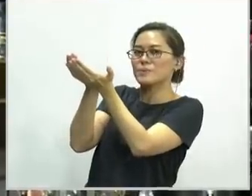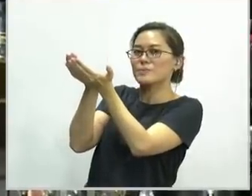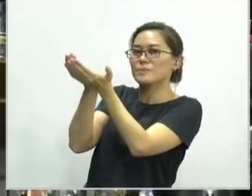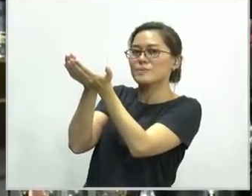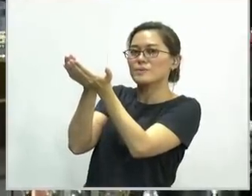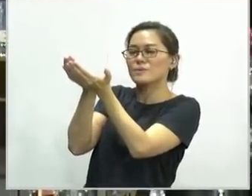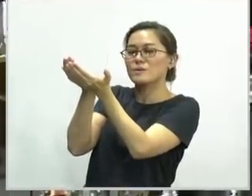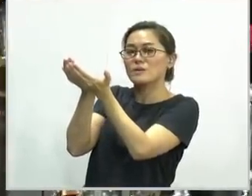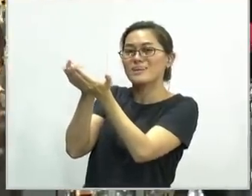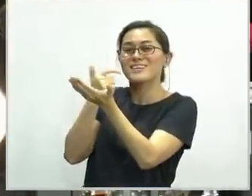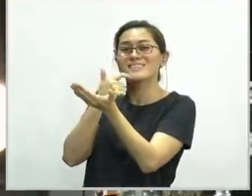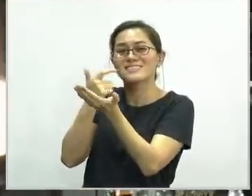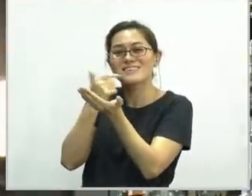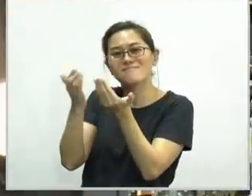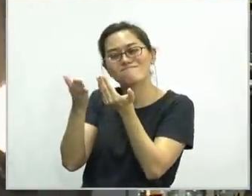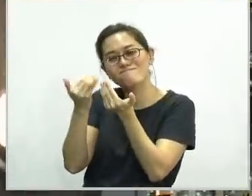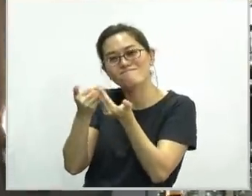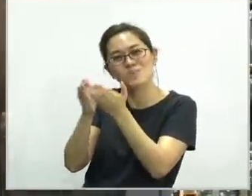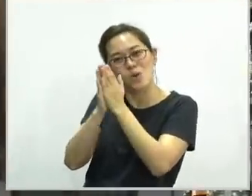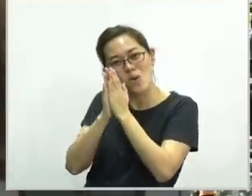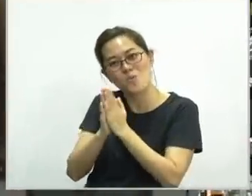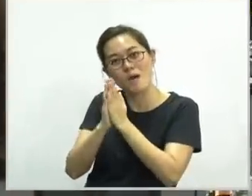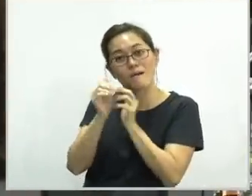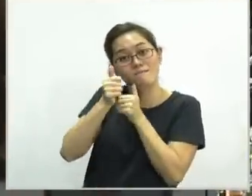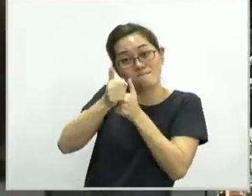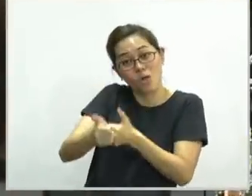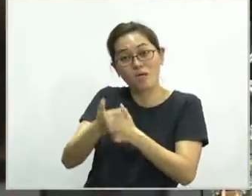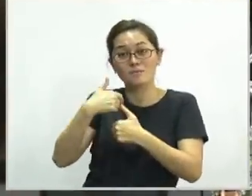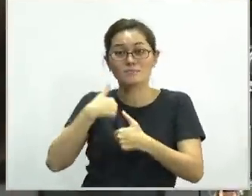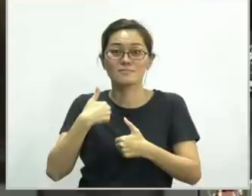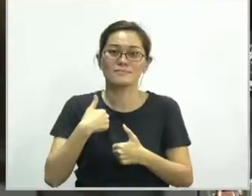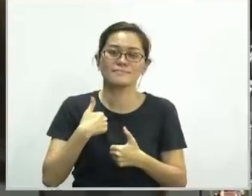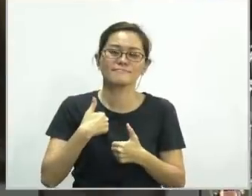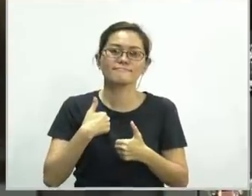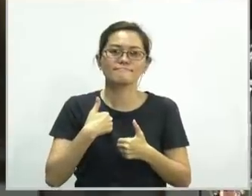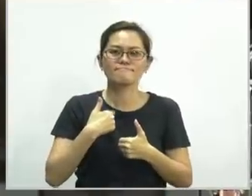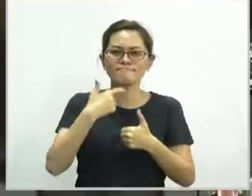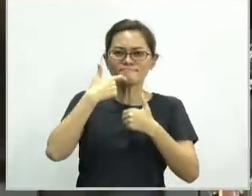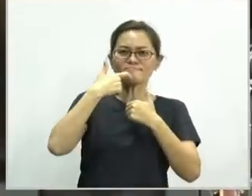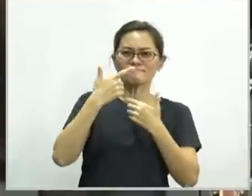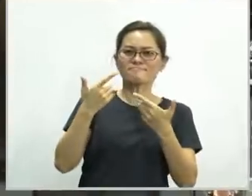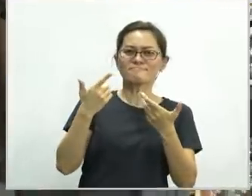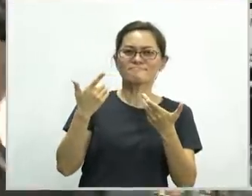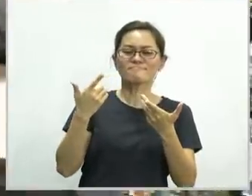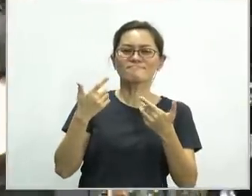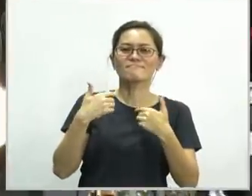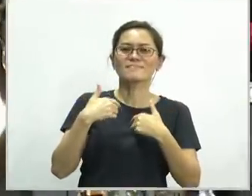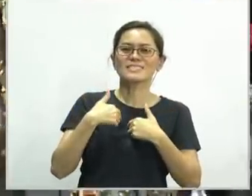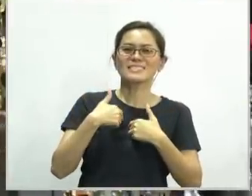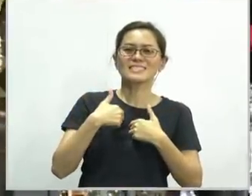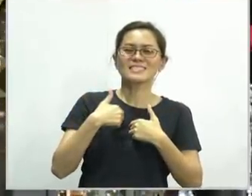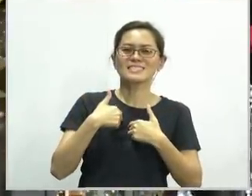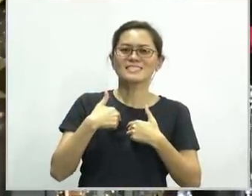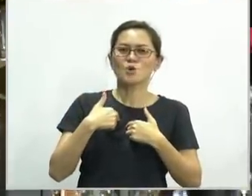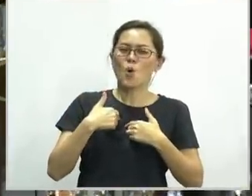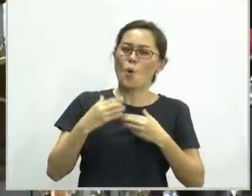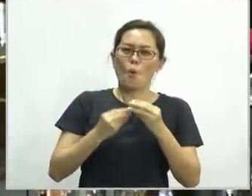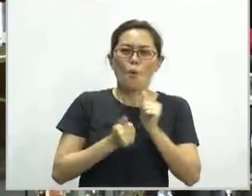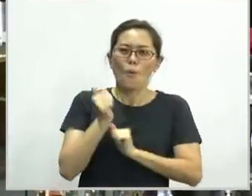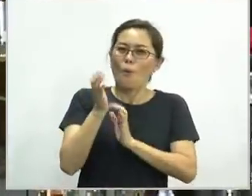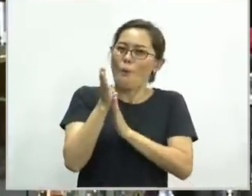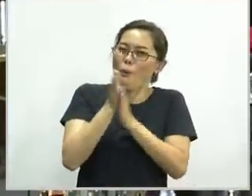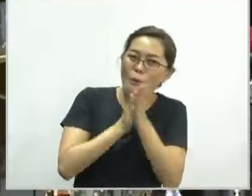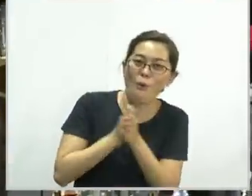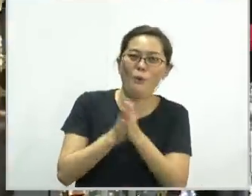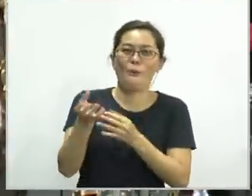And would you say this simple prayer after me? Would you do that? Say it out with the loudest enthusiasm you can